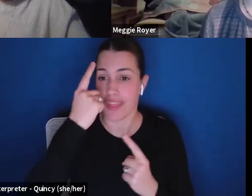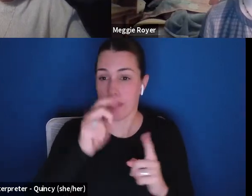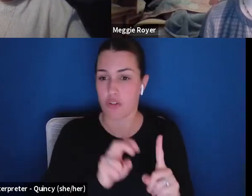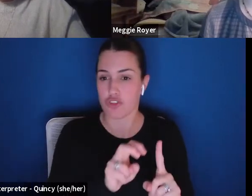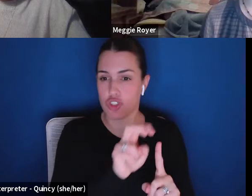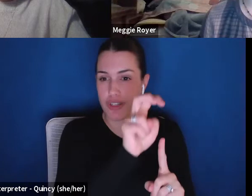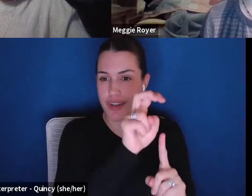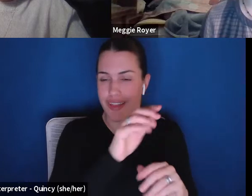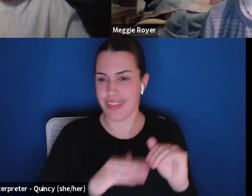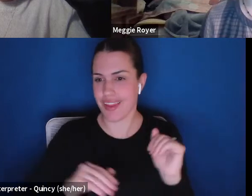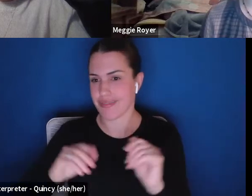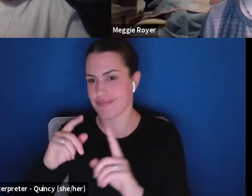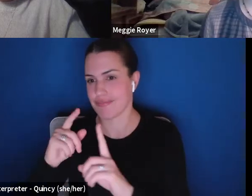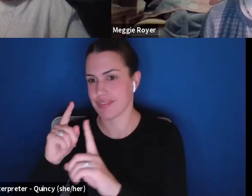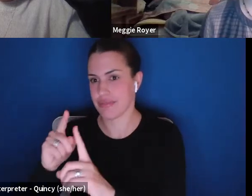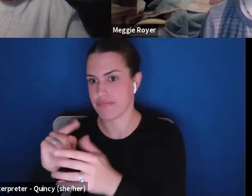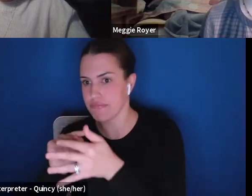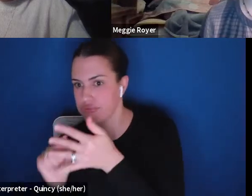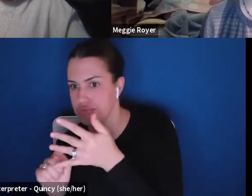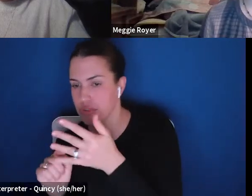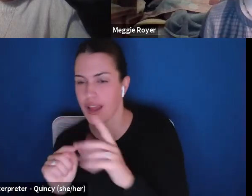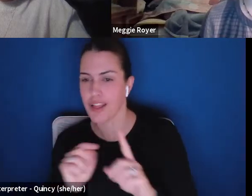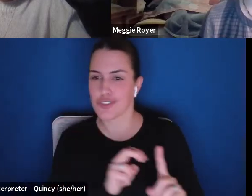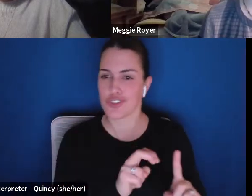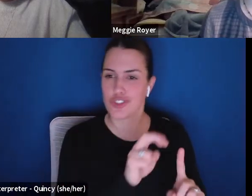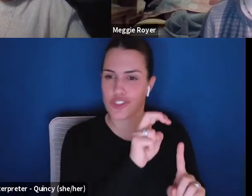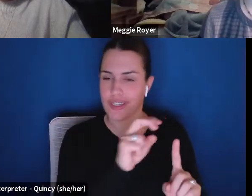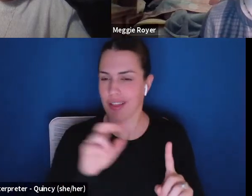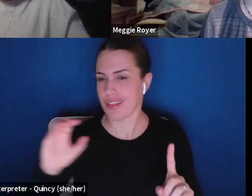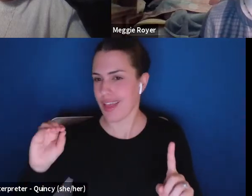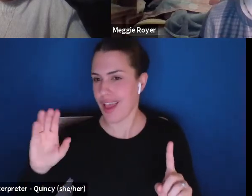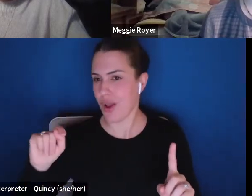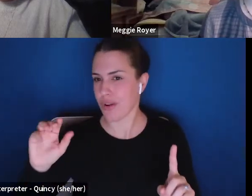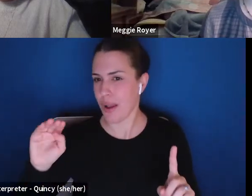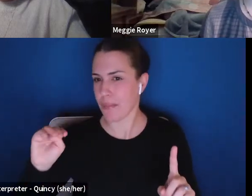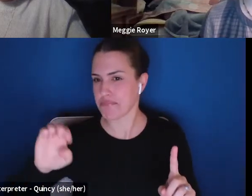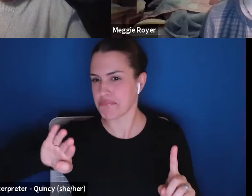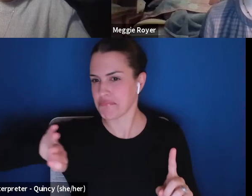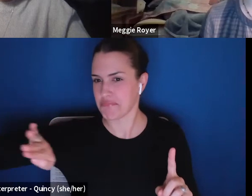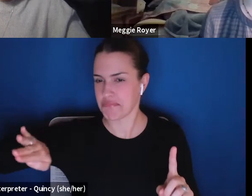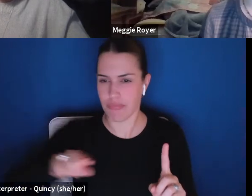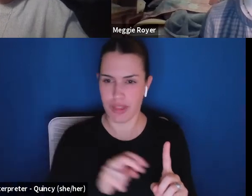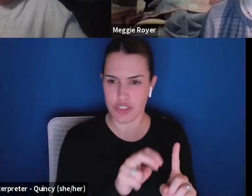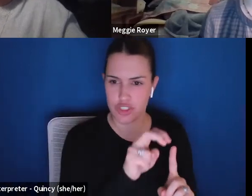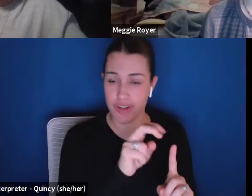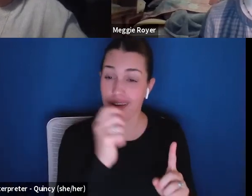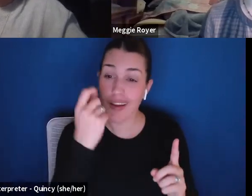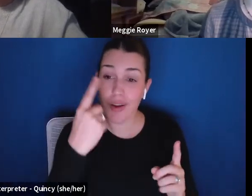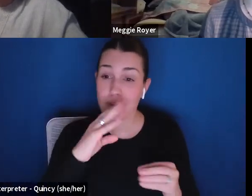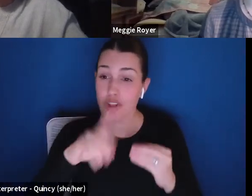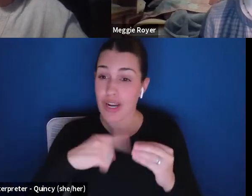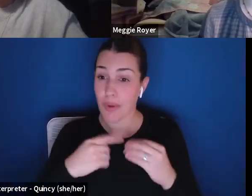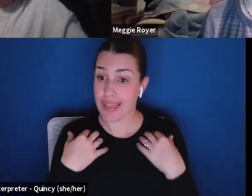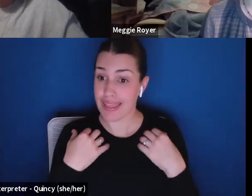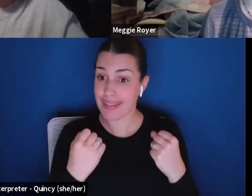the outcome can be really important. And I think that ties back to what we talked about with healing, is that healing is a process. It is a